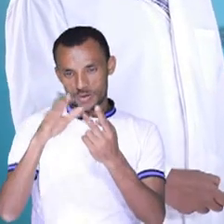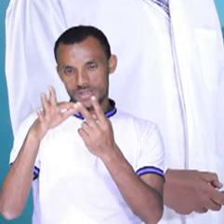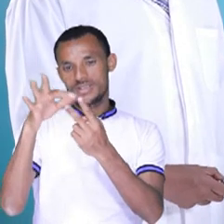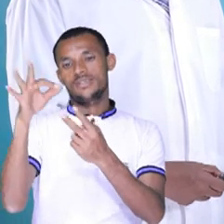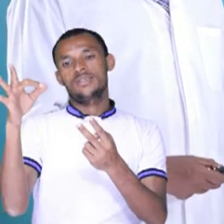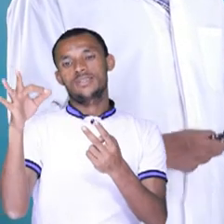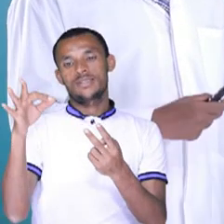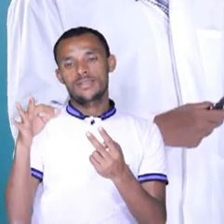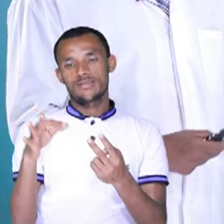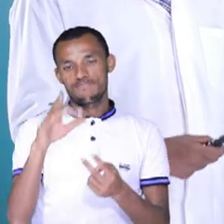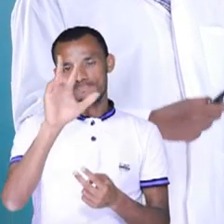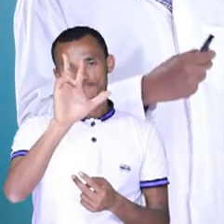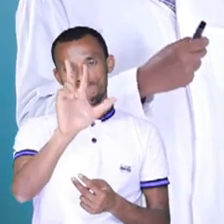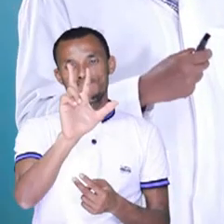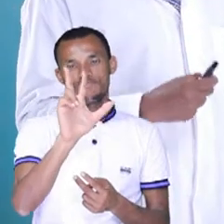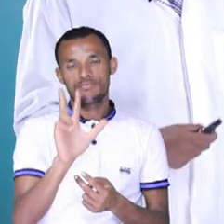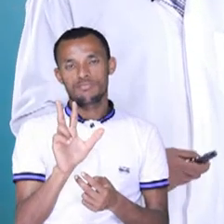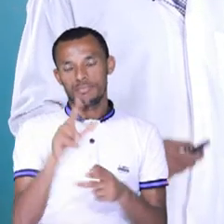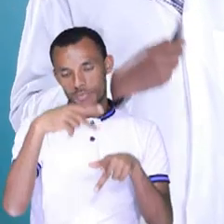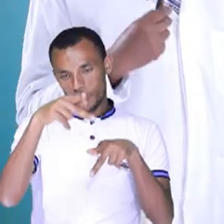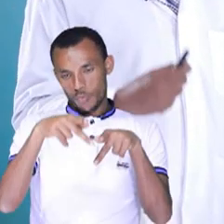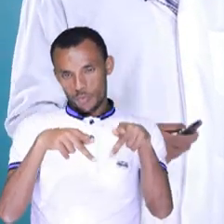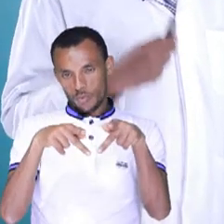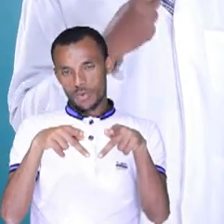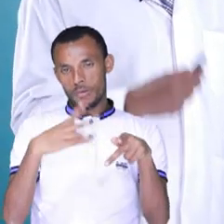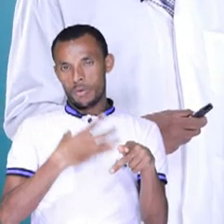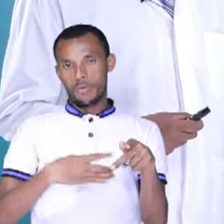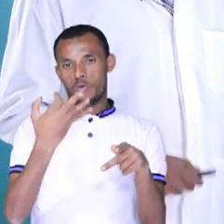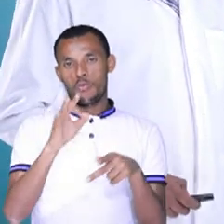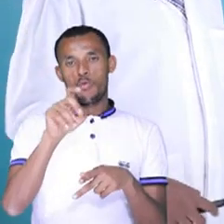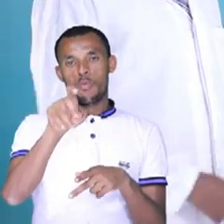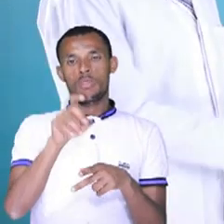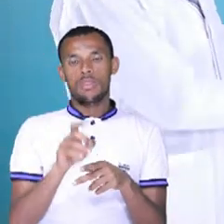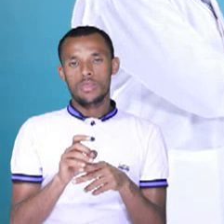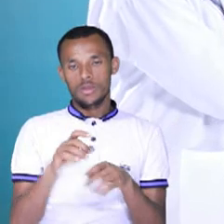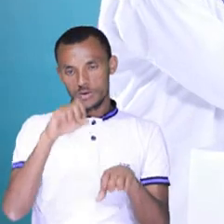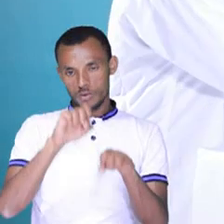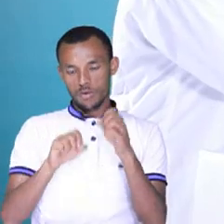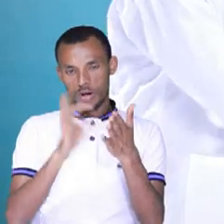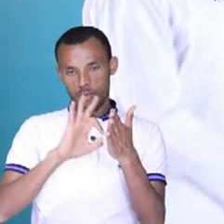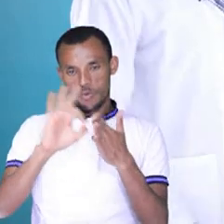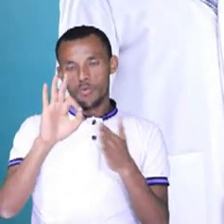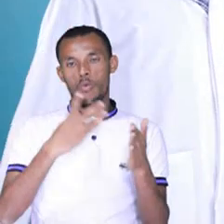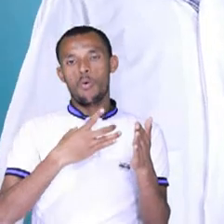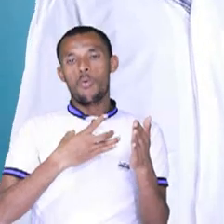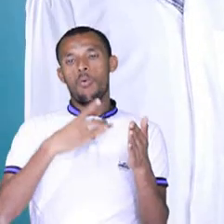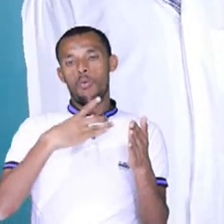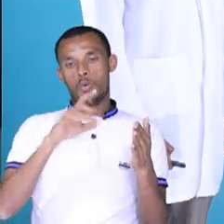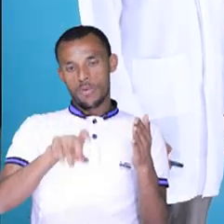select that 3 people as a member of a committee. So number of committee